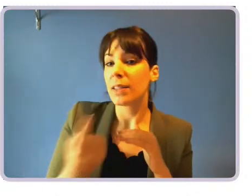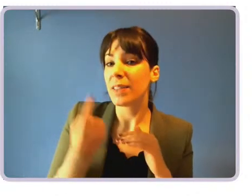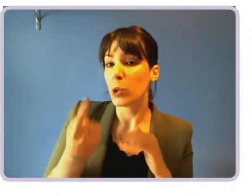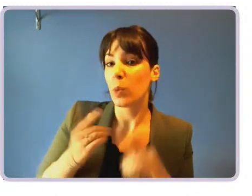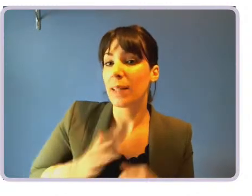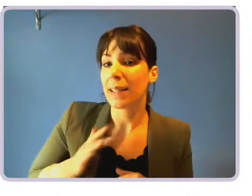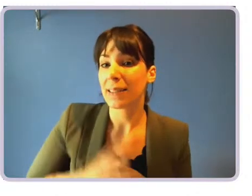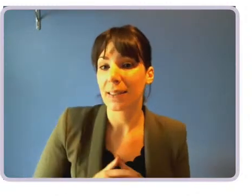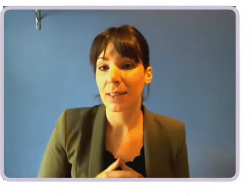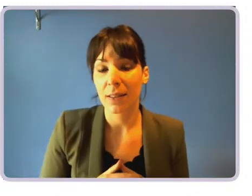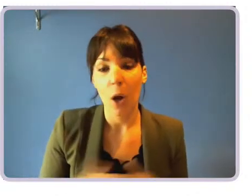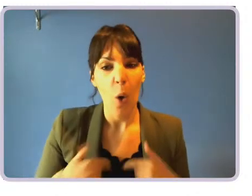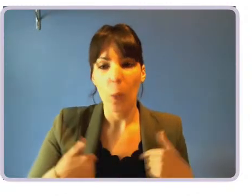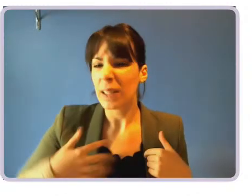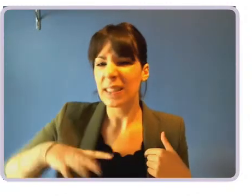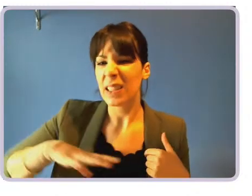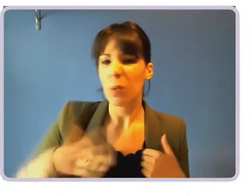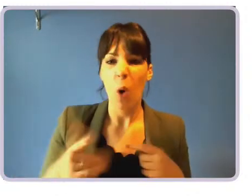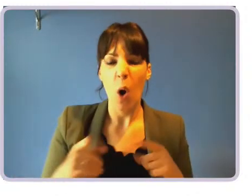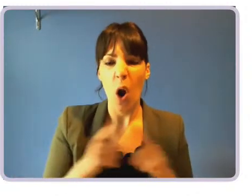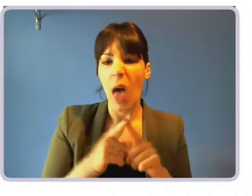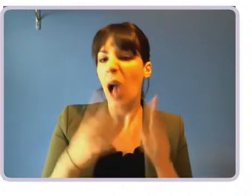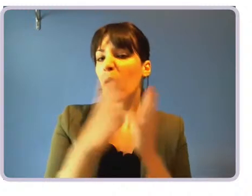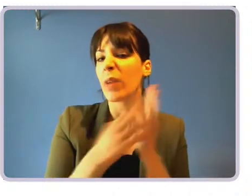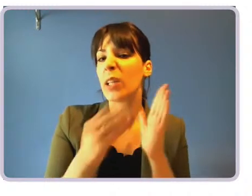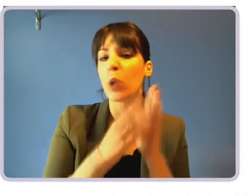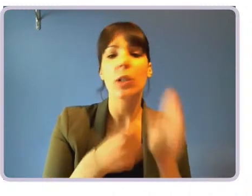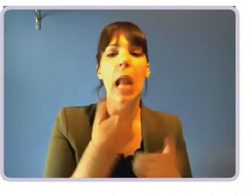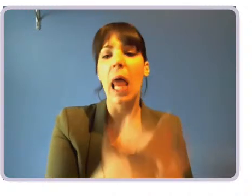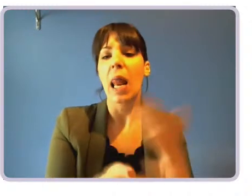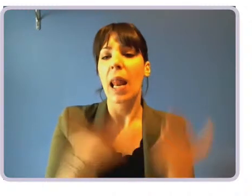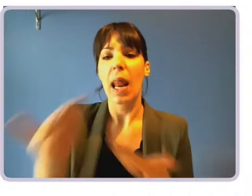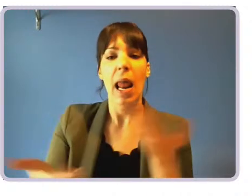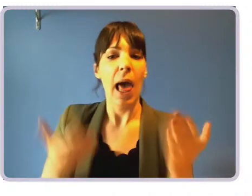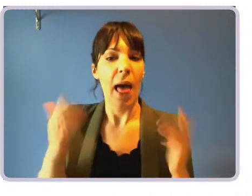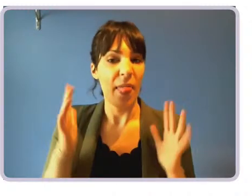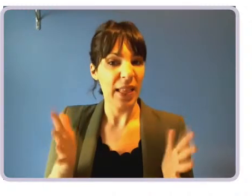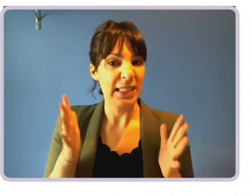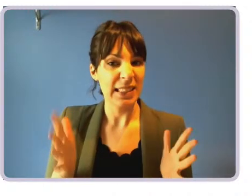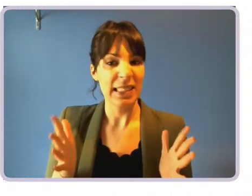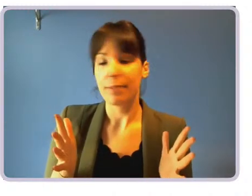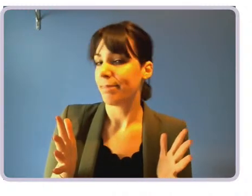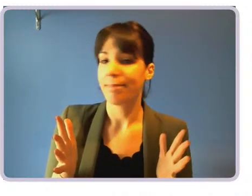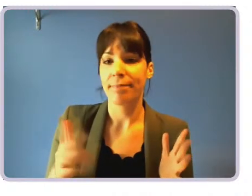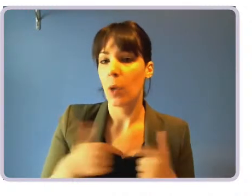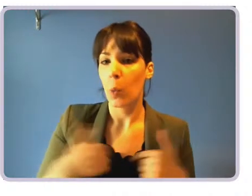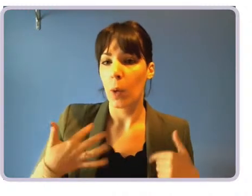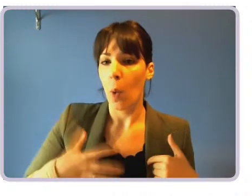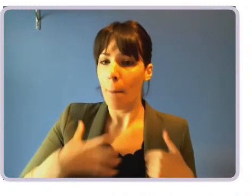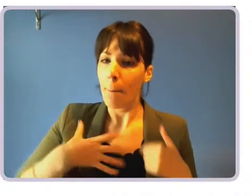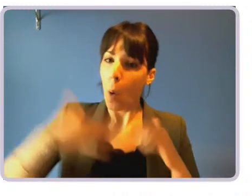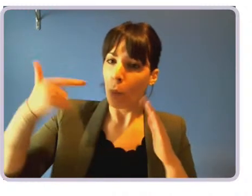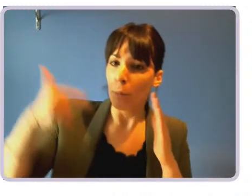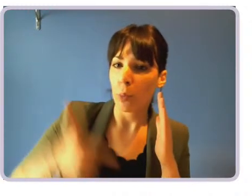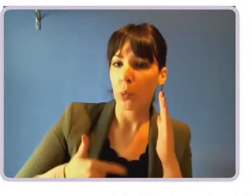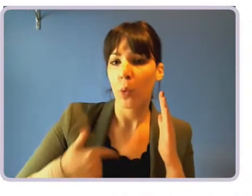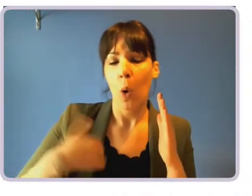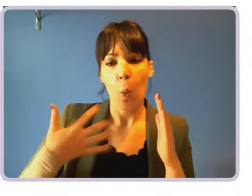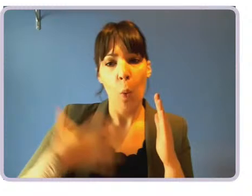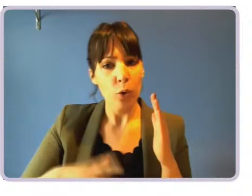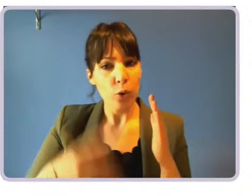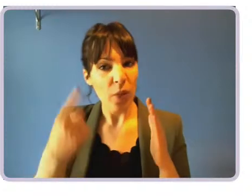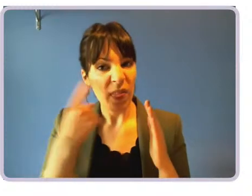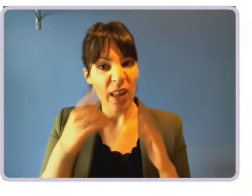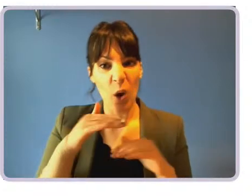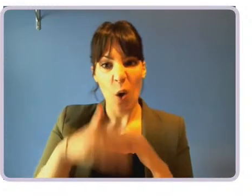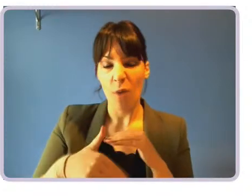want them to just share resources and say, here you go. We wanted them to go a step further and begin to think about what are the support needs of the people